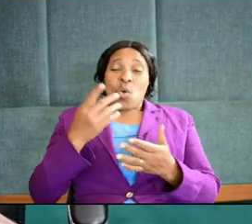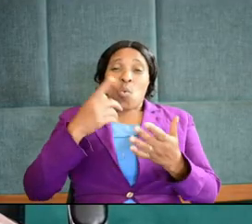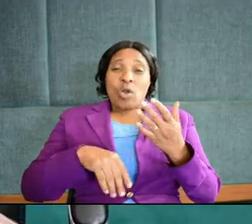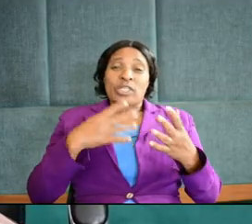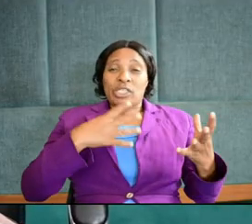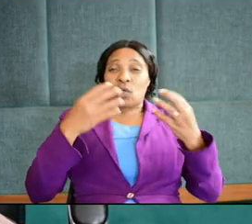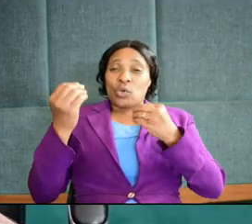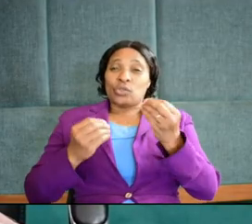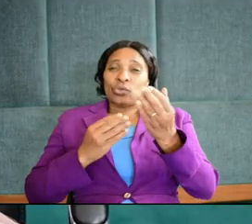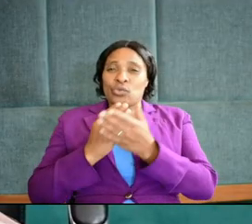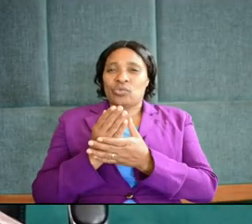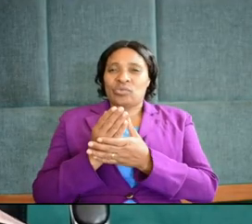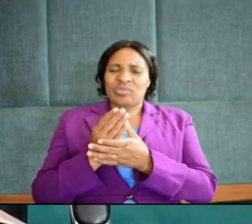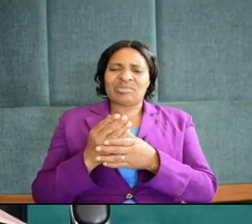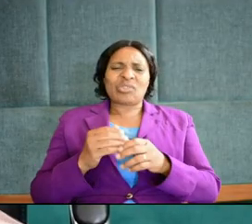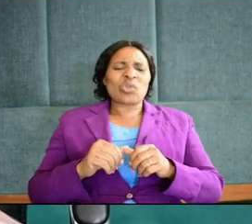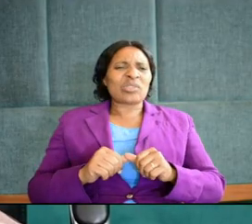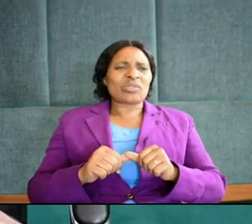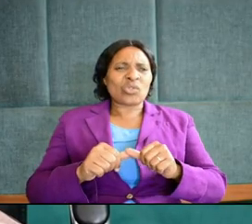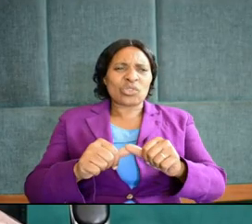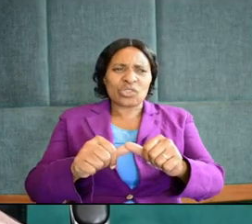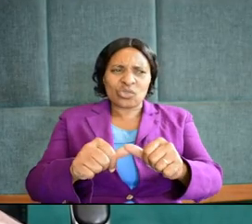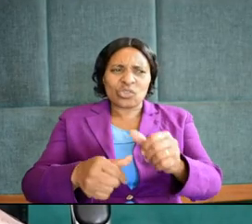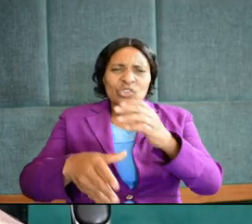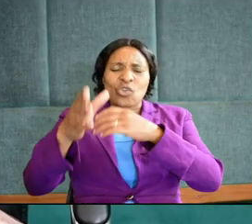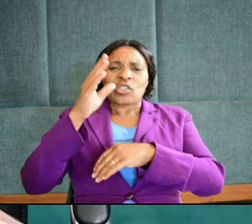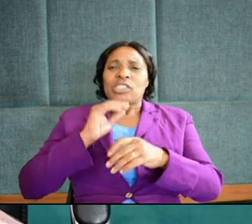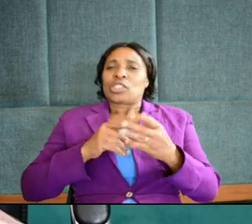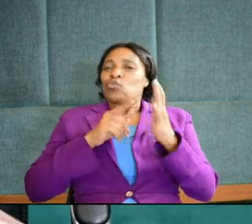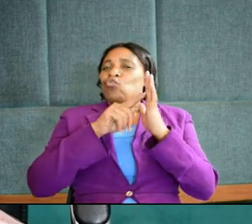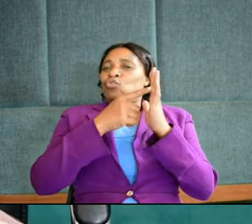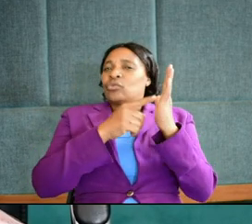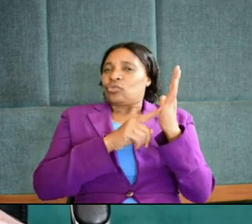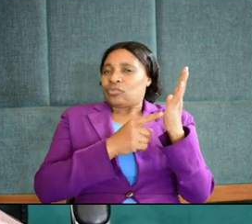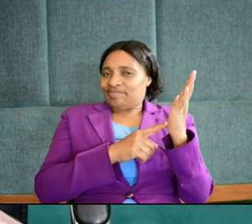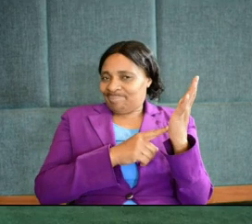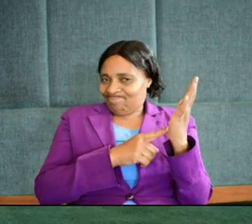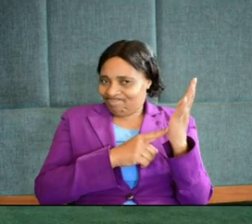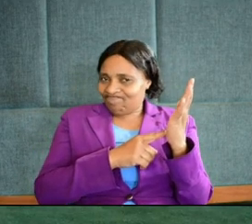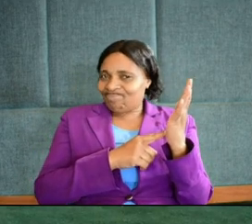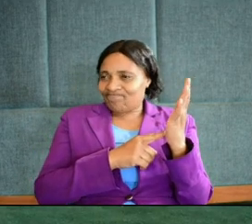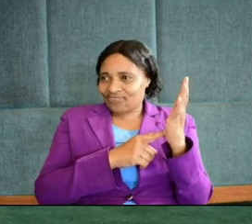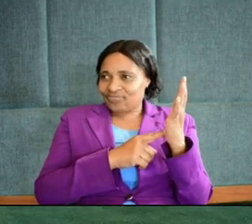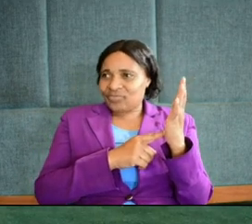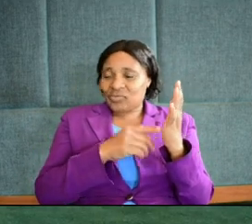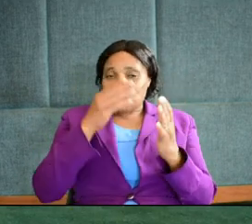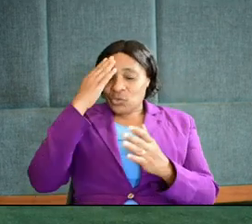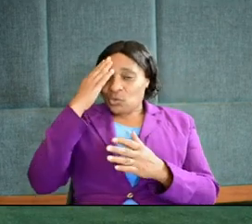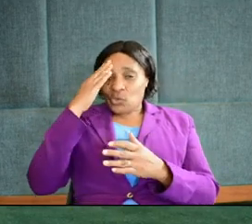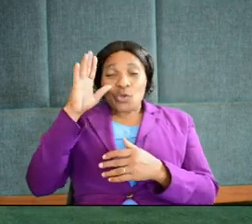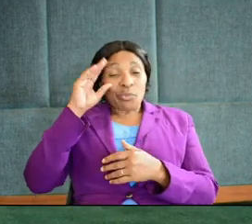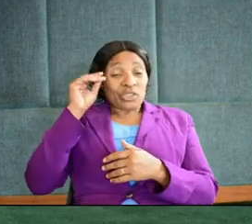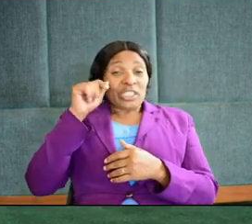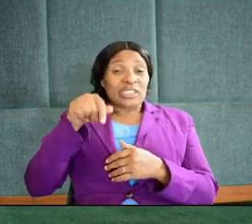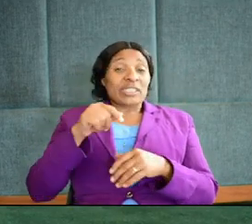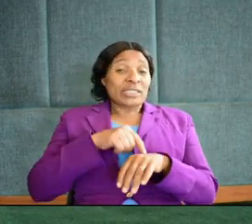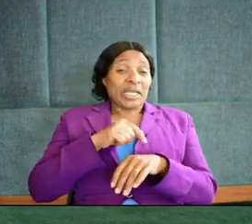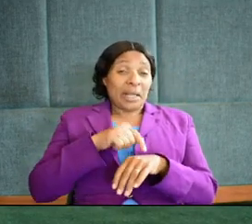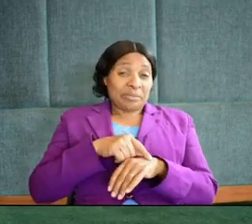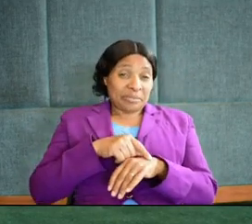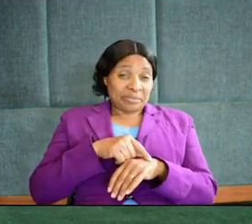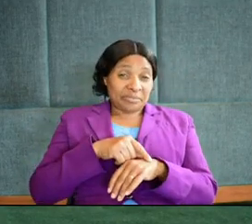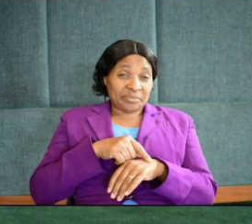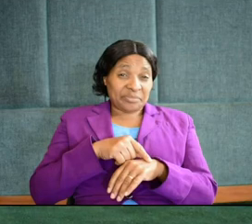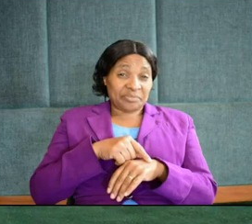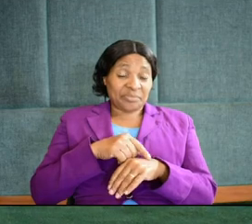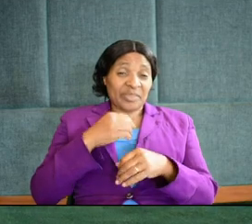gone through, he still followed God's instructions. Yeah. You know, Moses at this point had just made